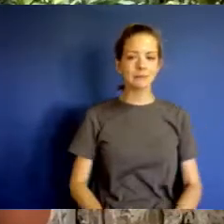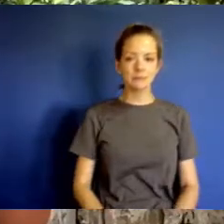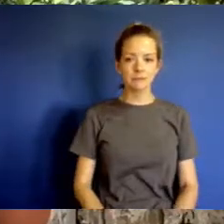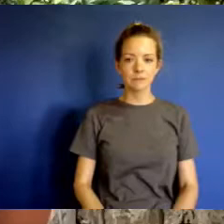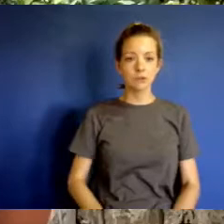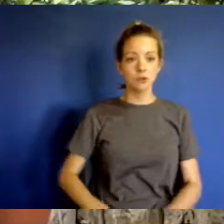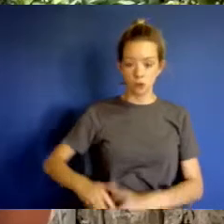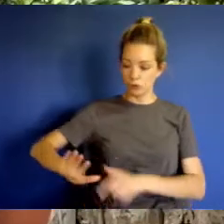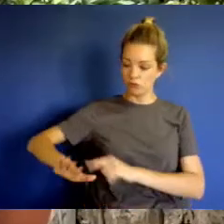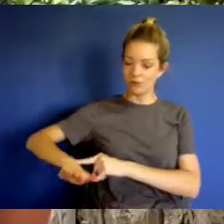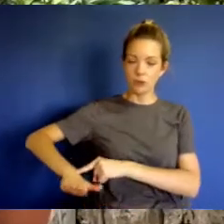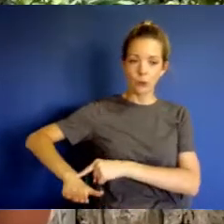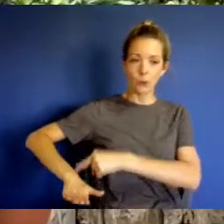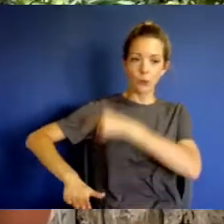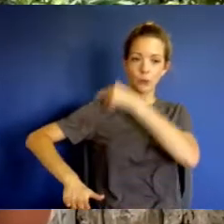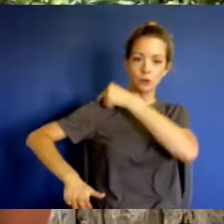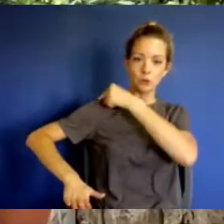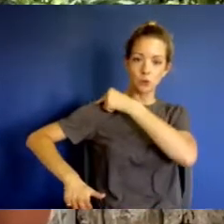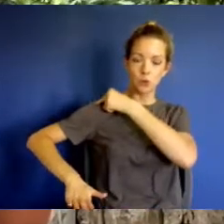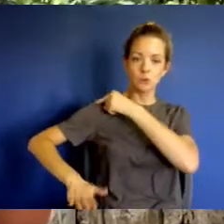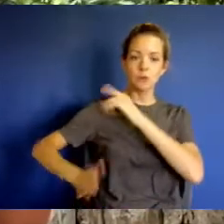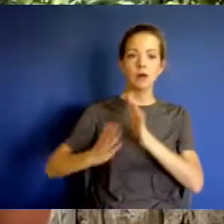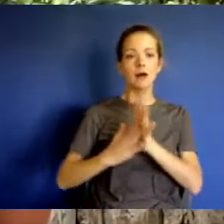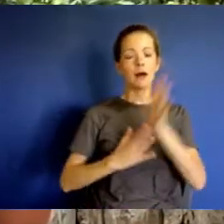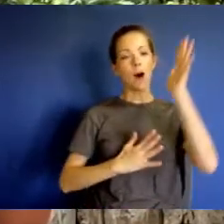wrist and the fingertips are reaching up